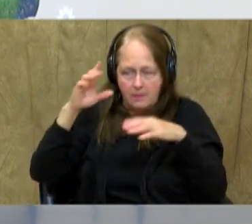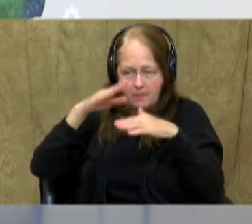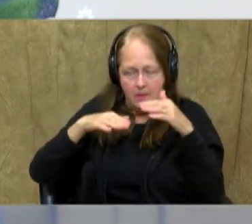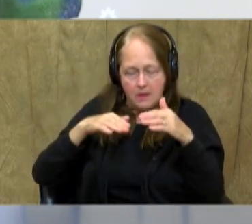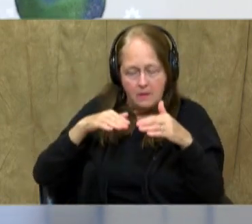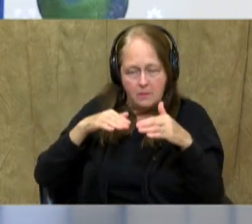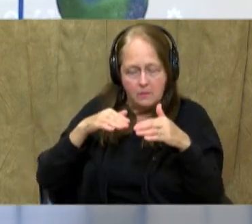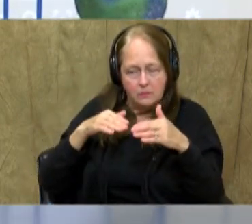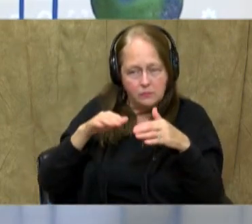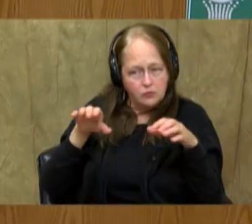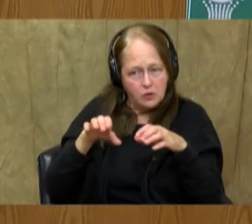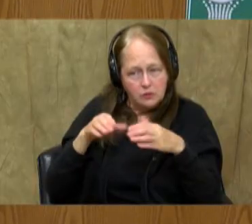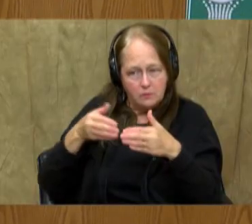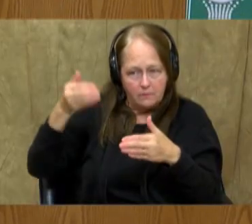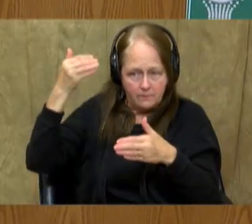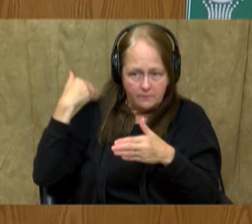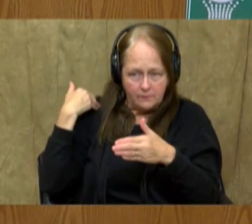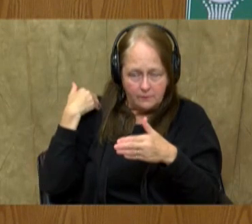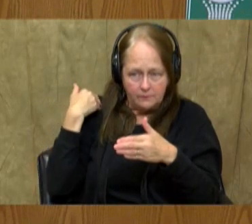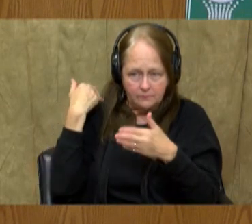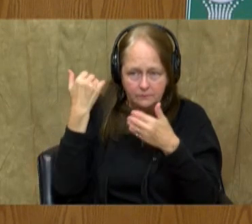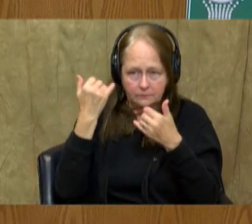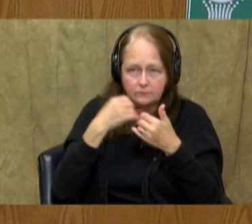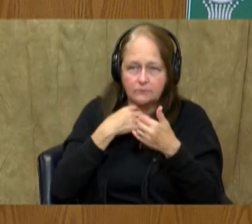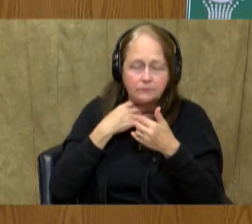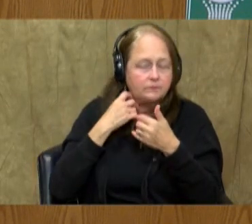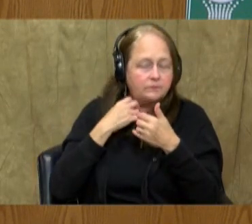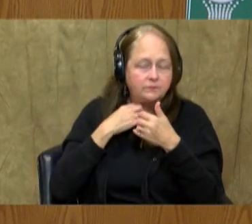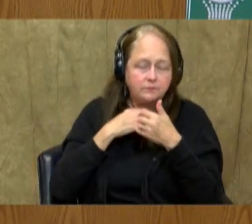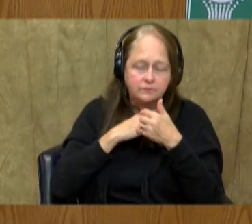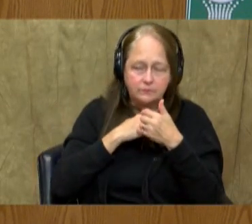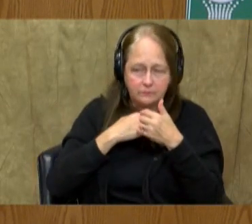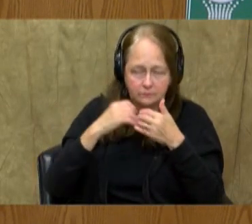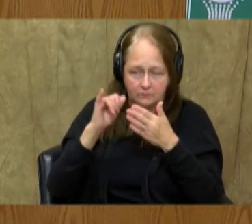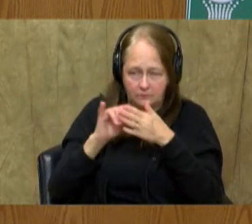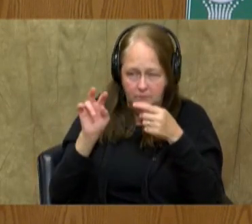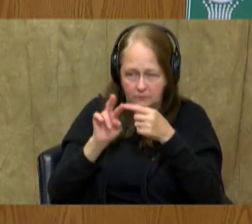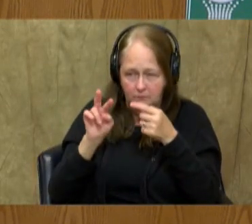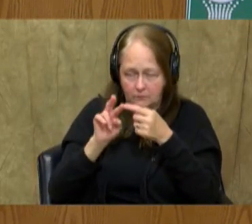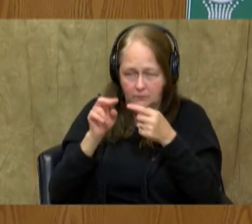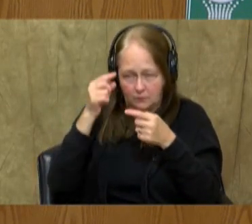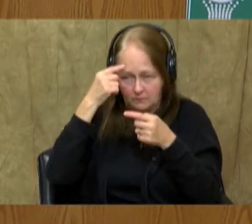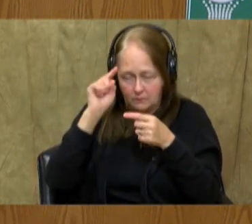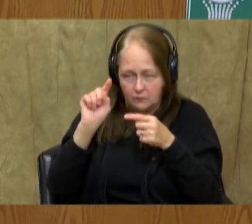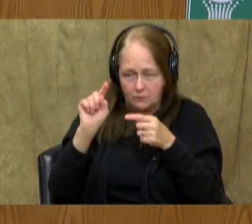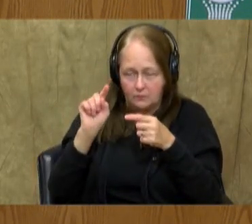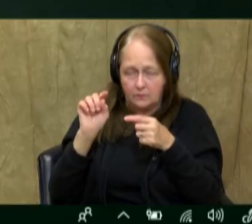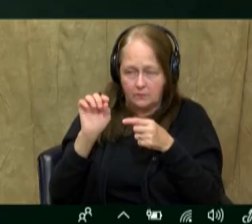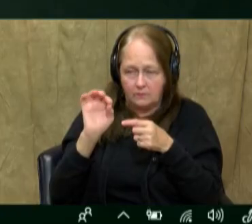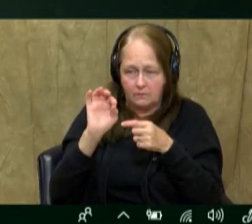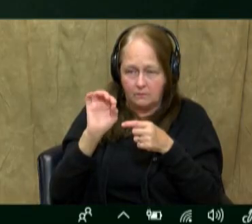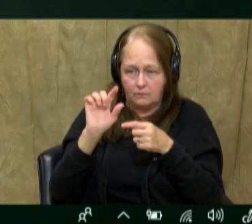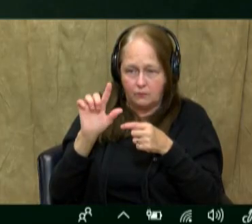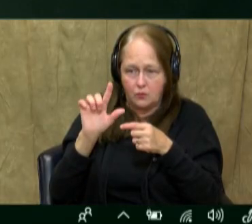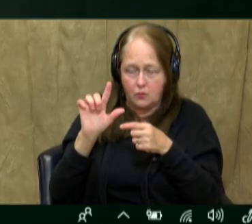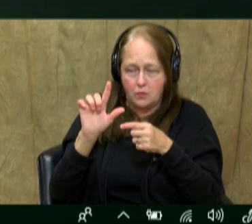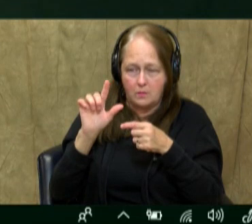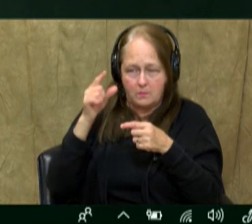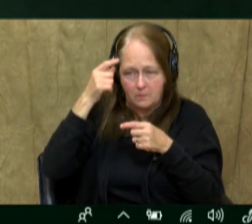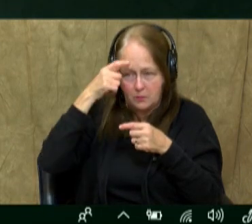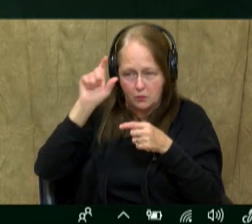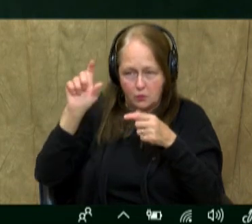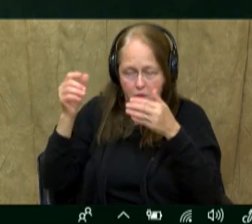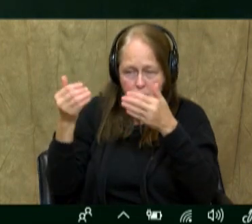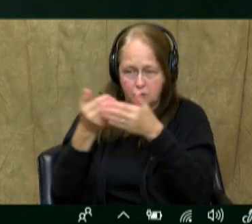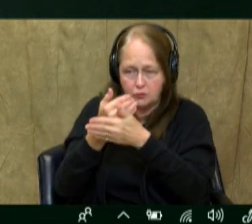does. All right, so moving on in my notes, we talked about the vocabulary here for full moon and new moon. New moon is